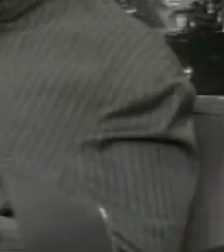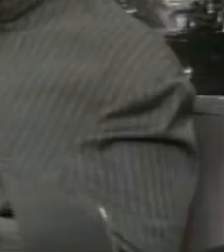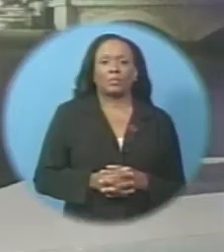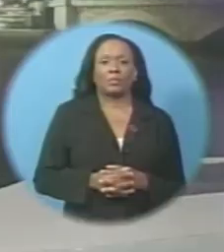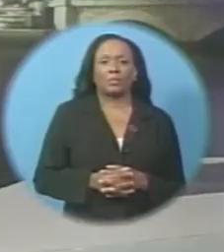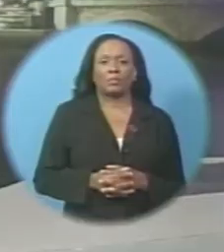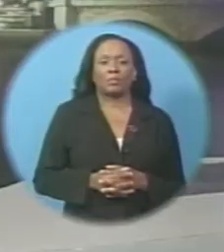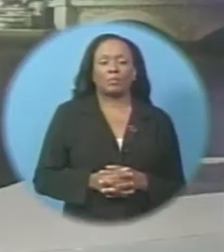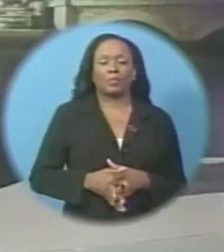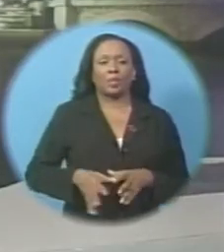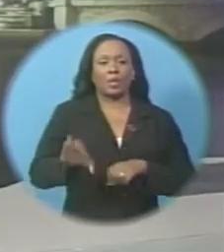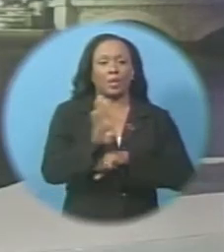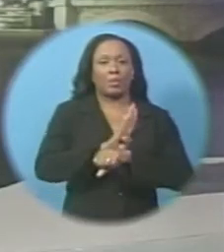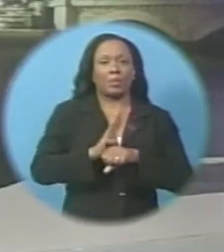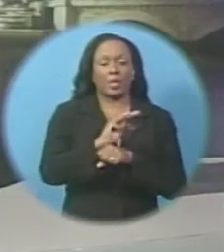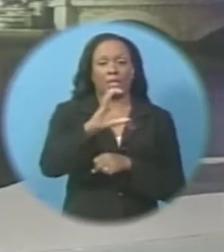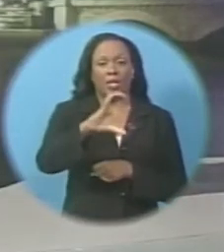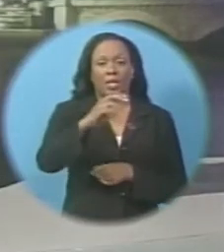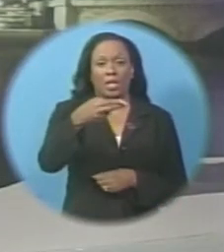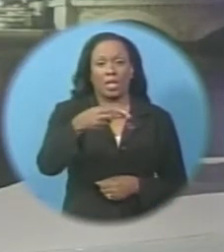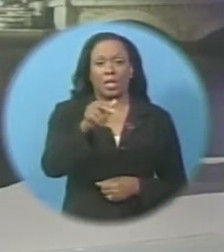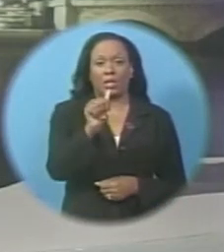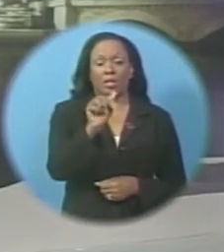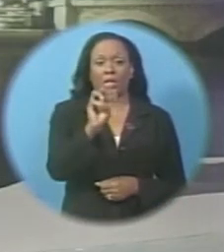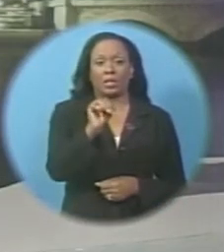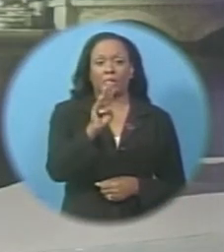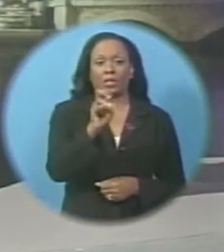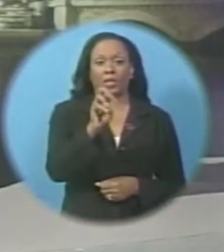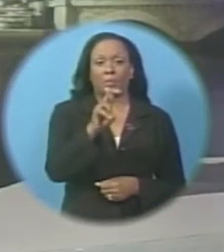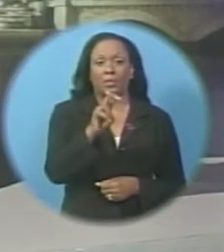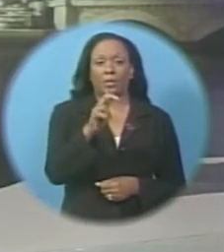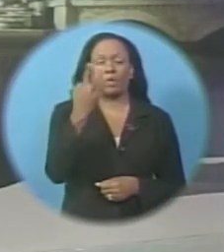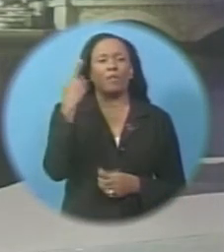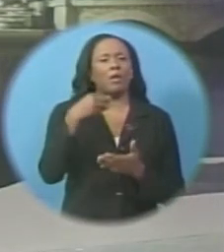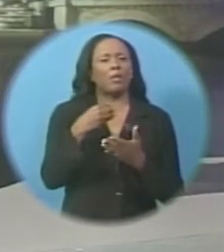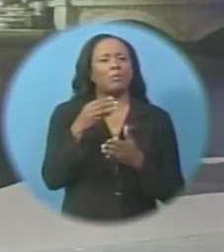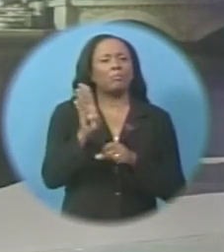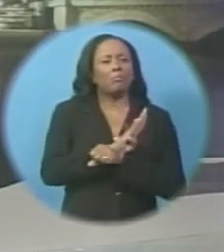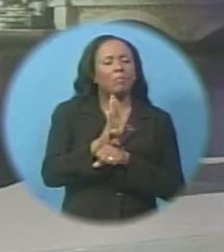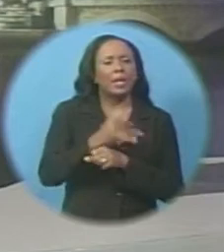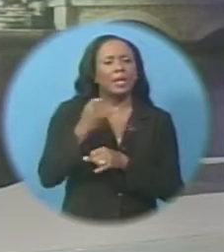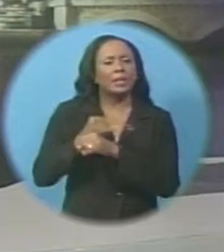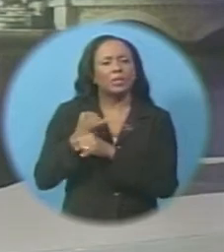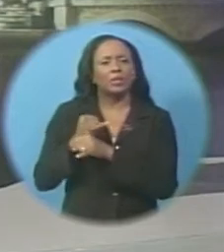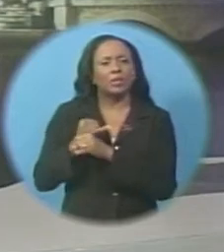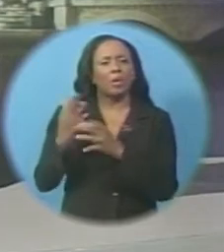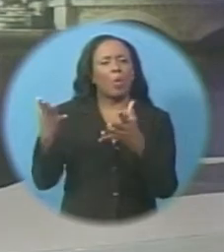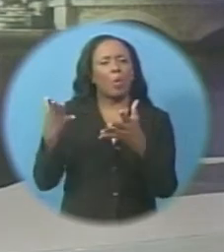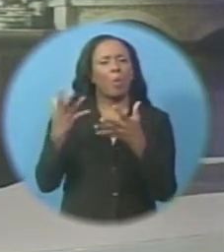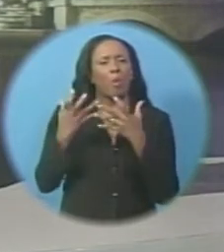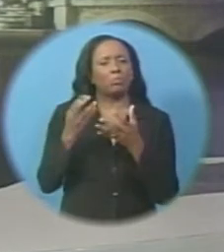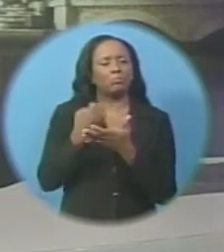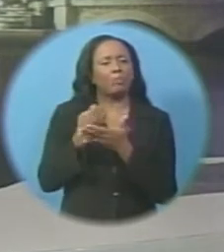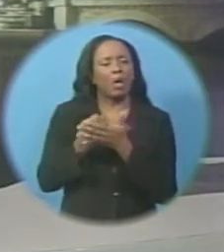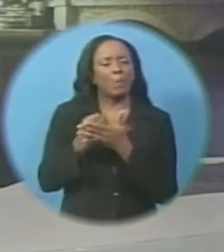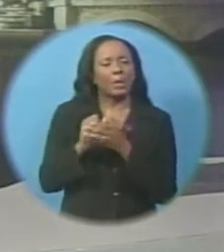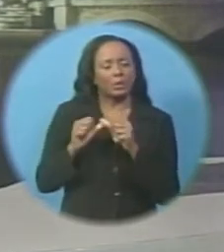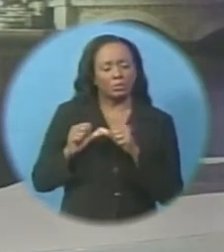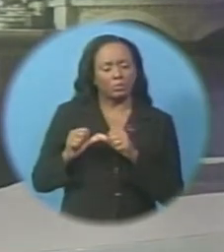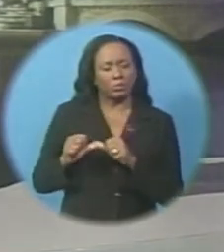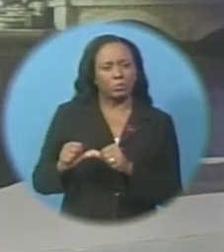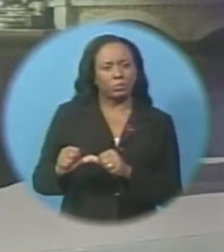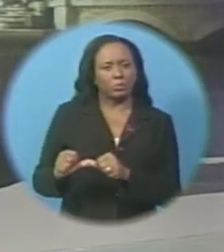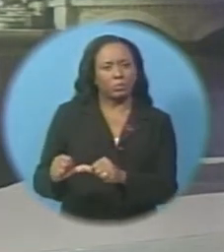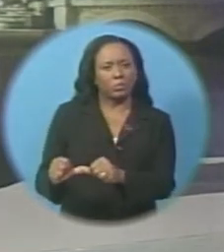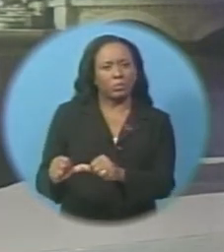energy. Meantime, the Barbados Chamber of Commerce and Industry is on board with efforts to stabilize the economy. Executive Director